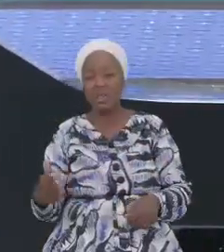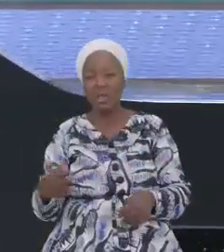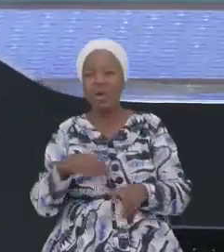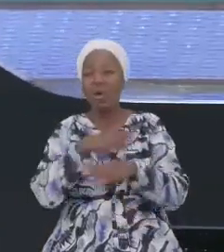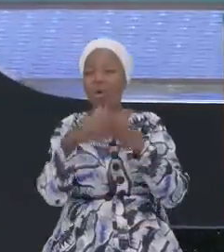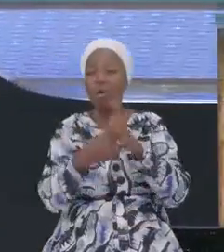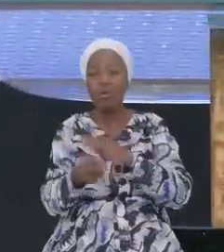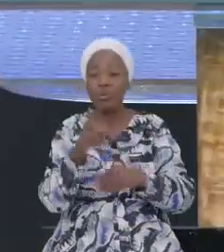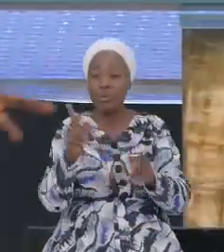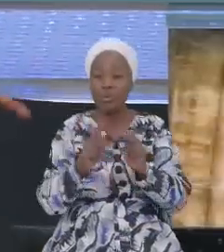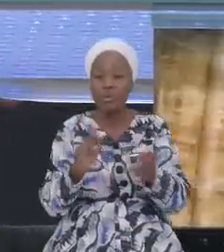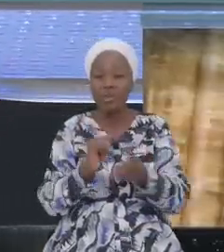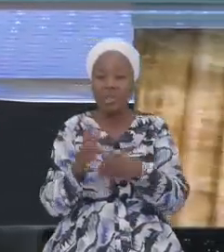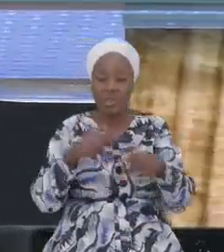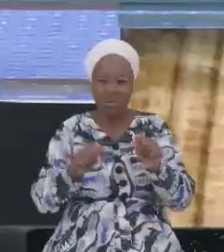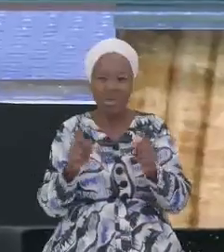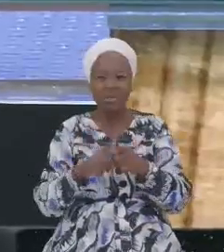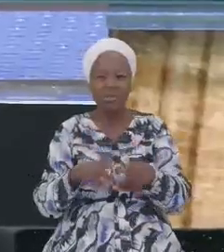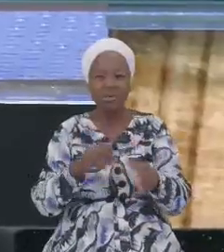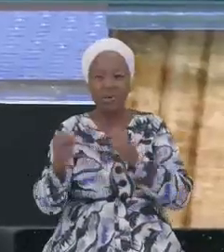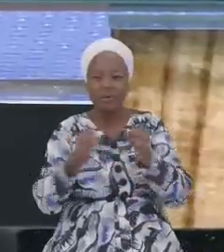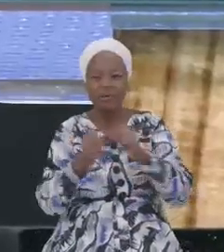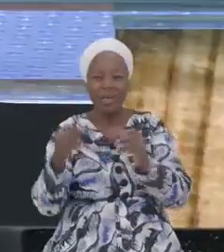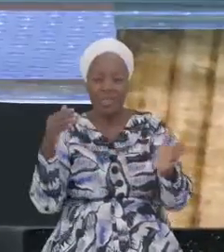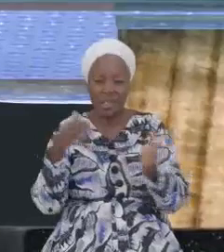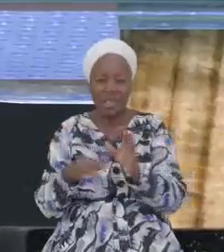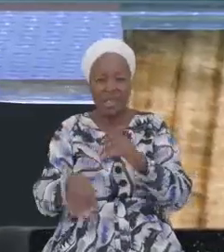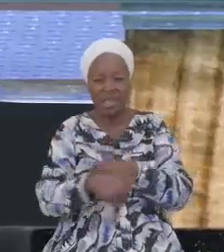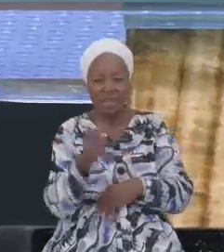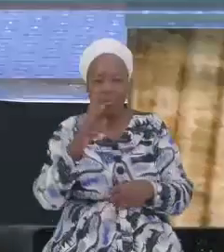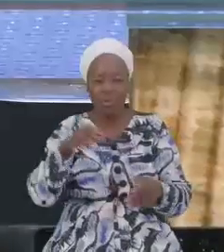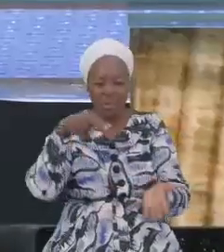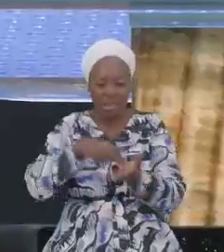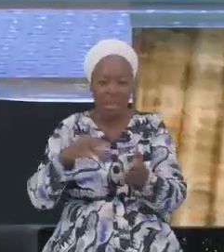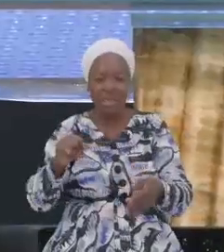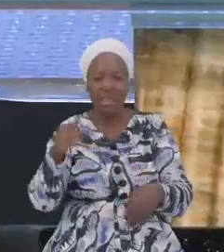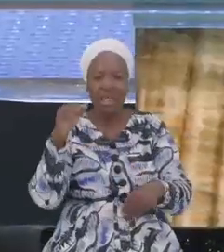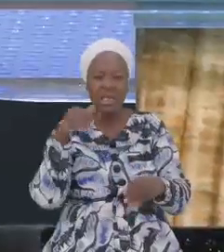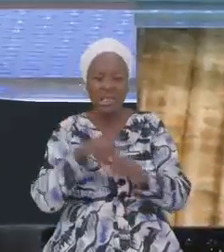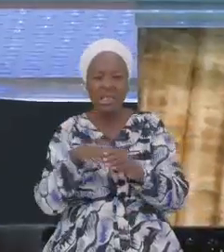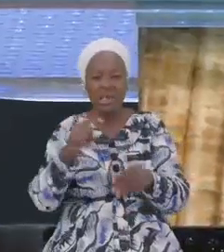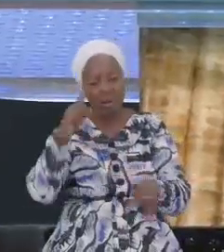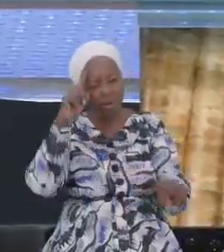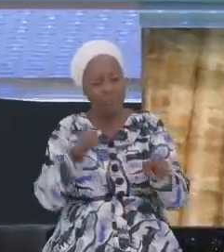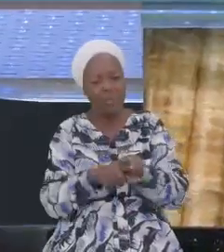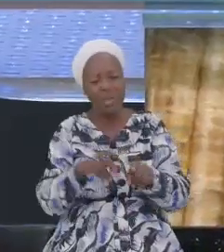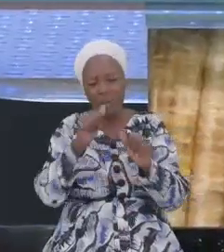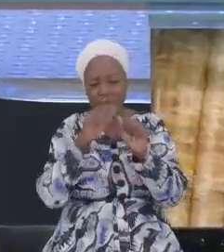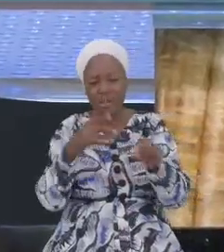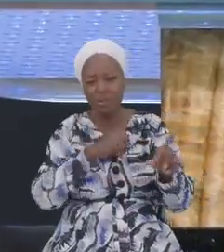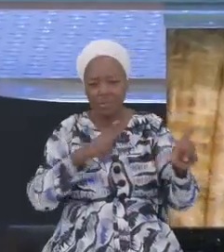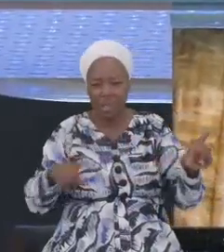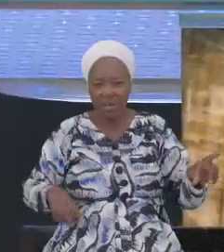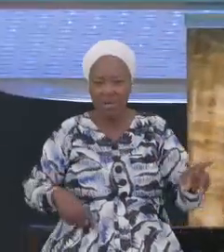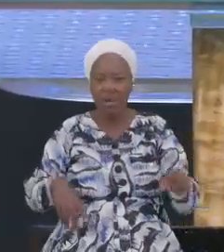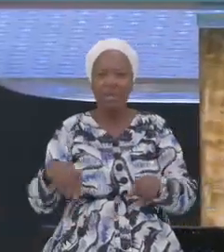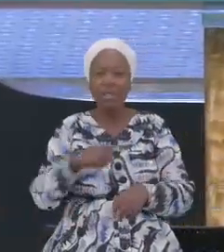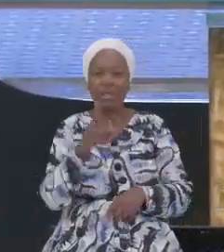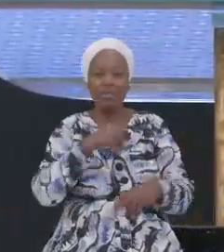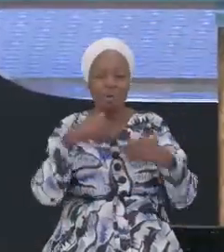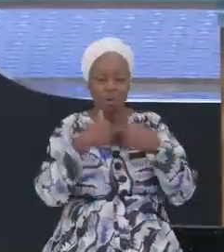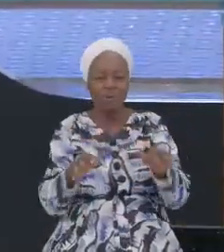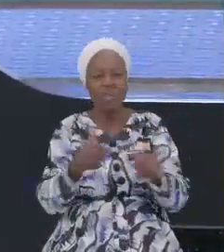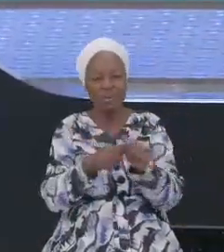those people that try to fight against anyone standing in the covenant blessing of the Lord, they will